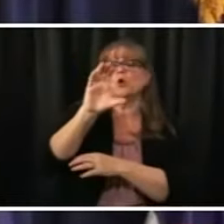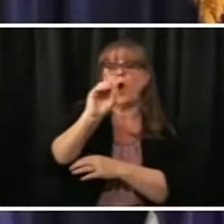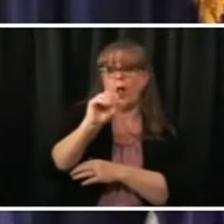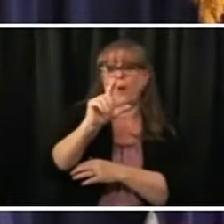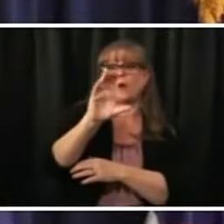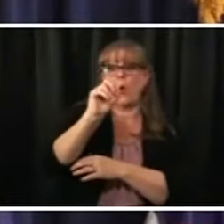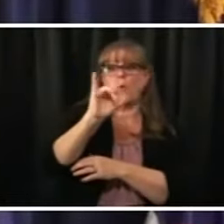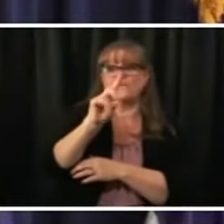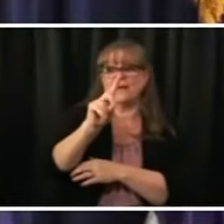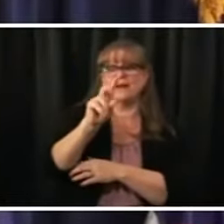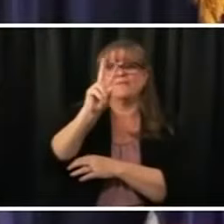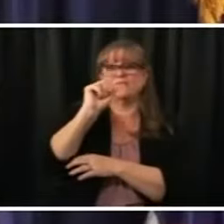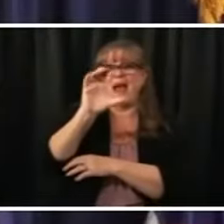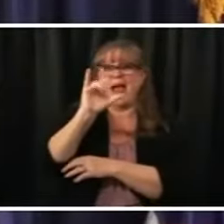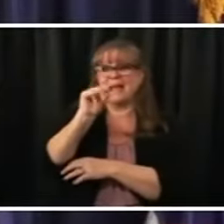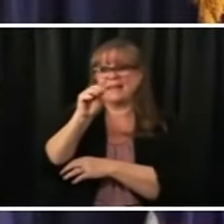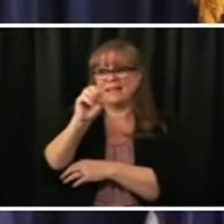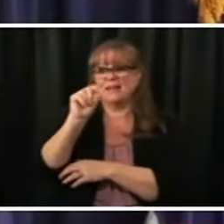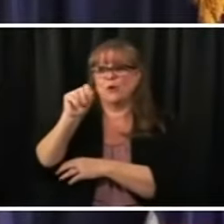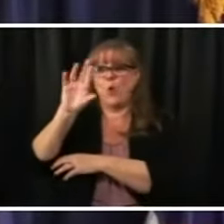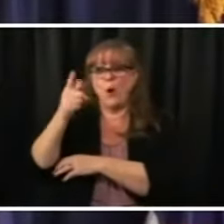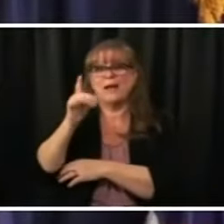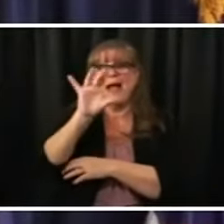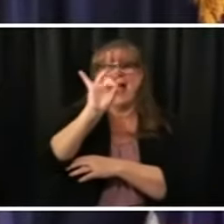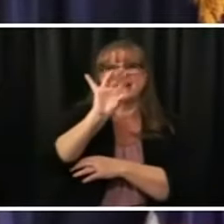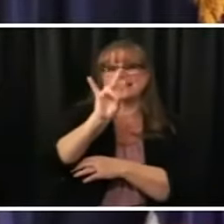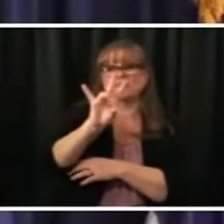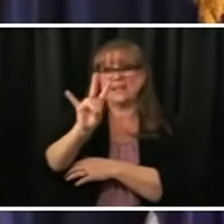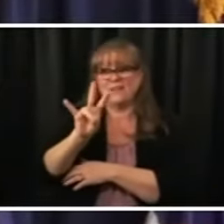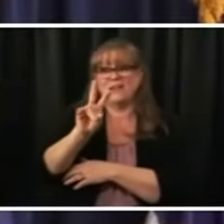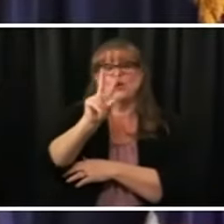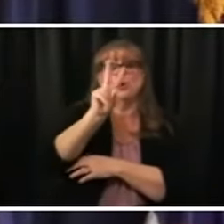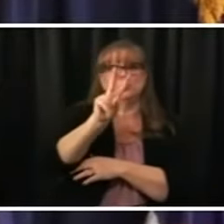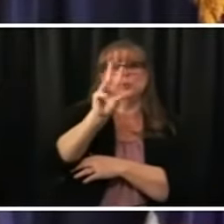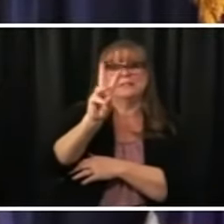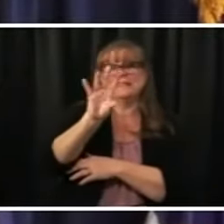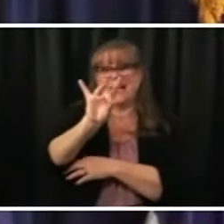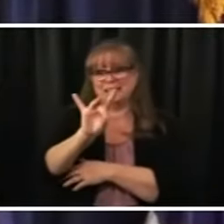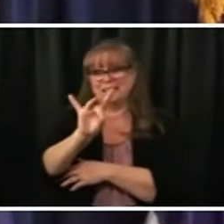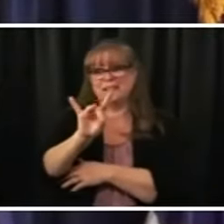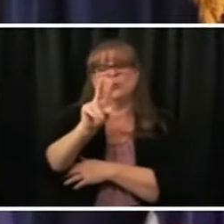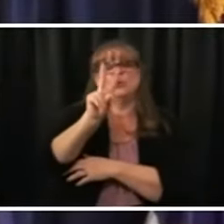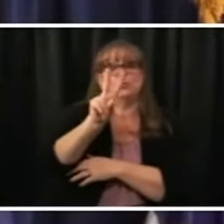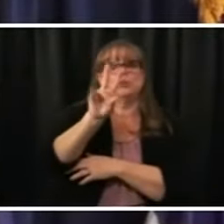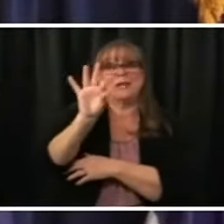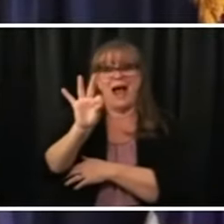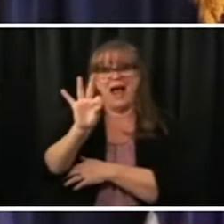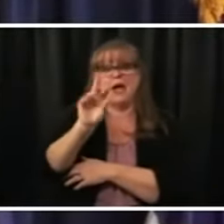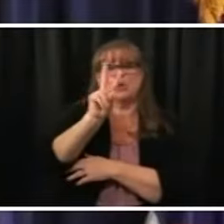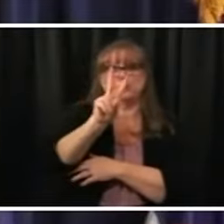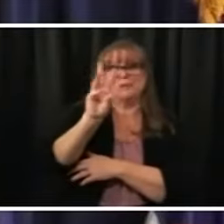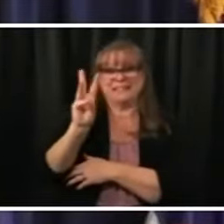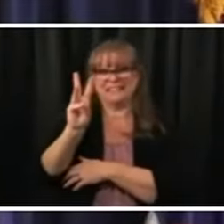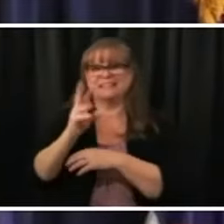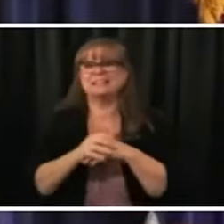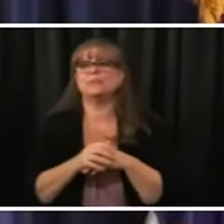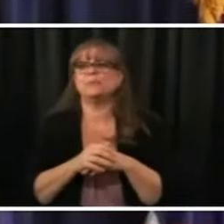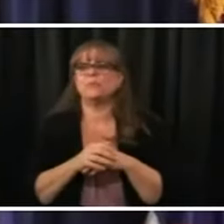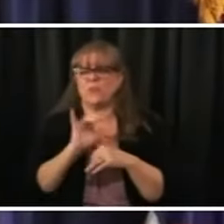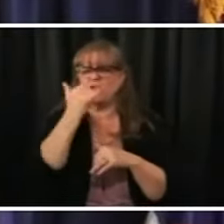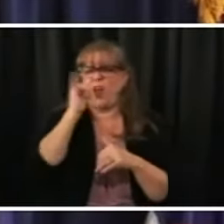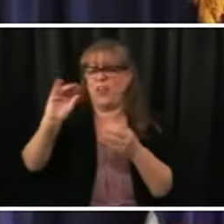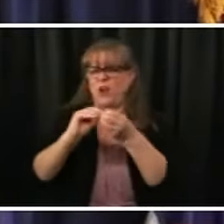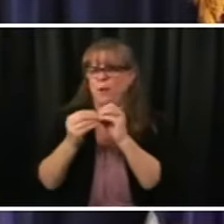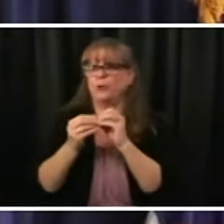877-CO-VAX-CO. Leave that phone number if you're having internet trouble, because we did get the wait times down and we're hiring more call takers. But if you're able to